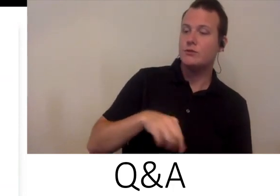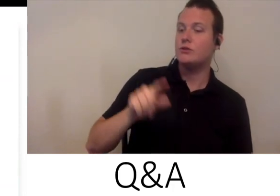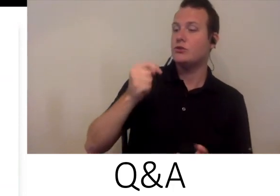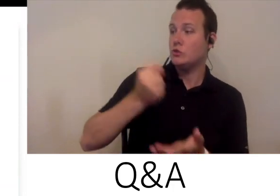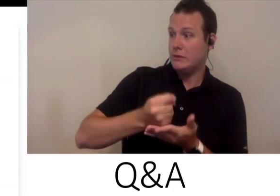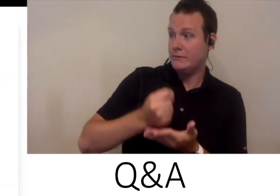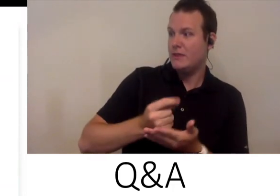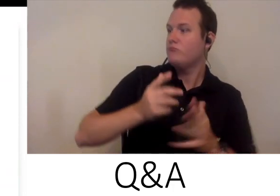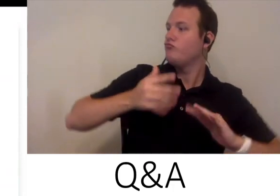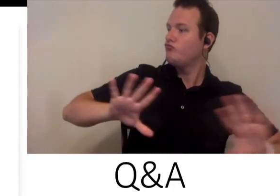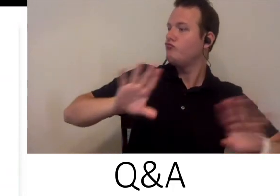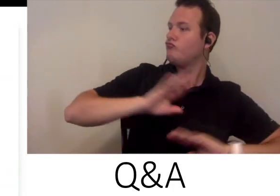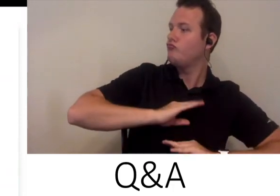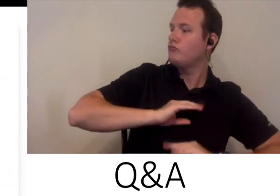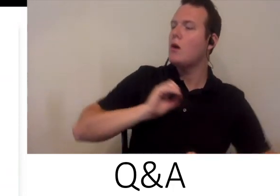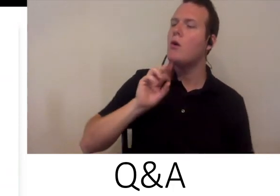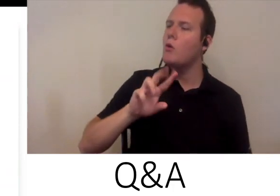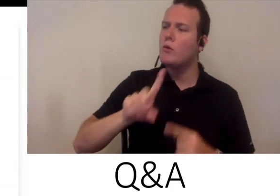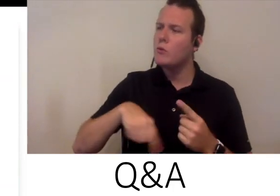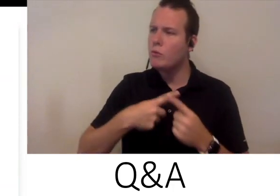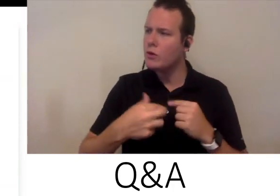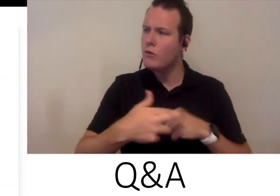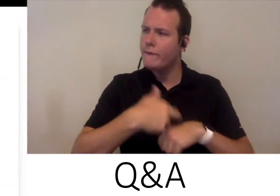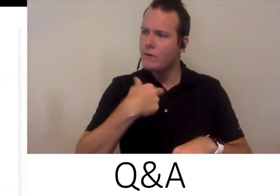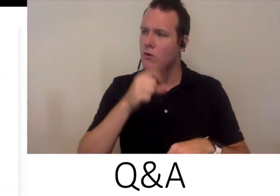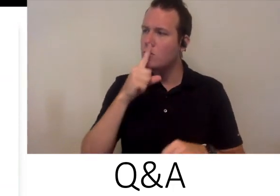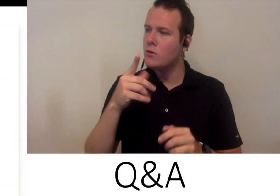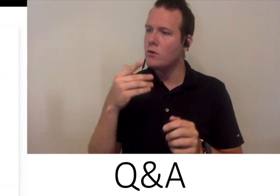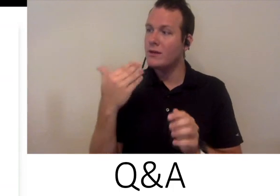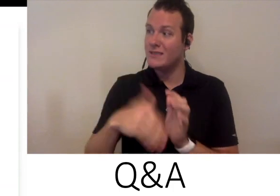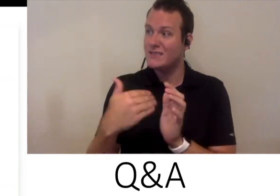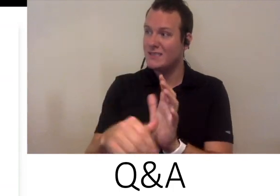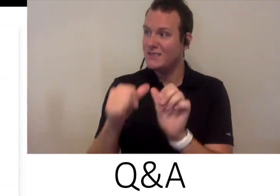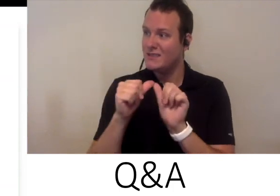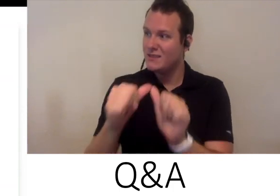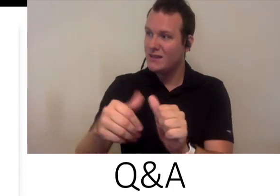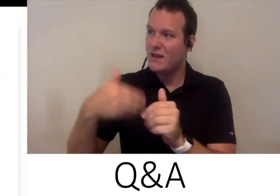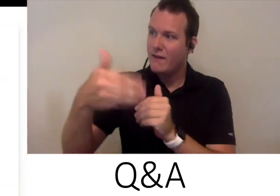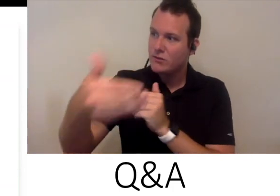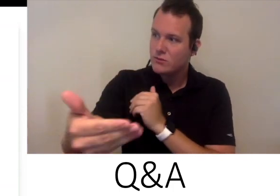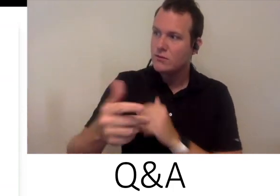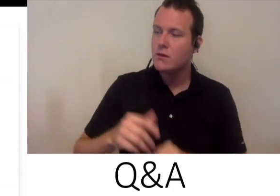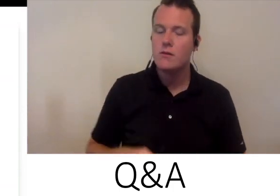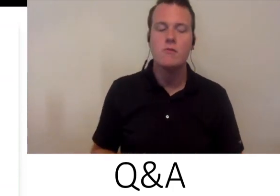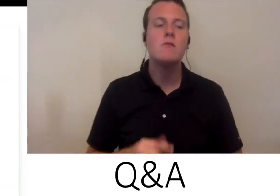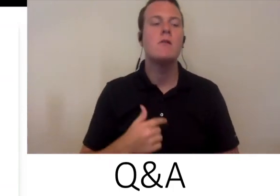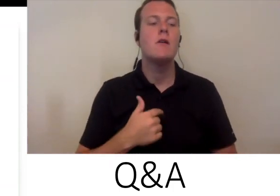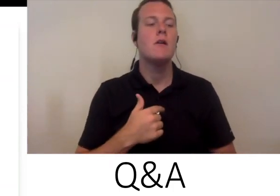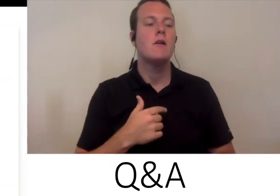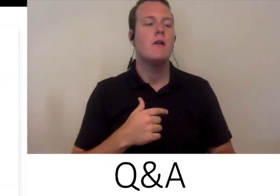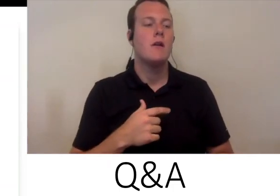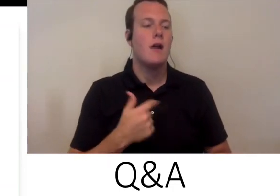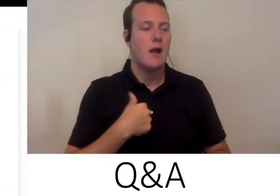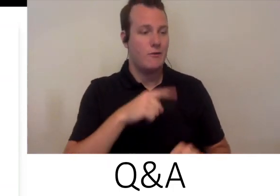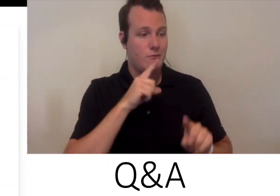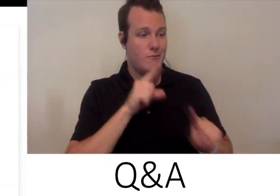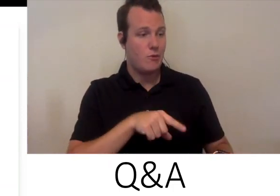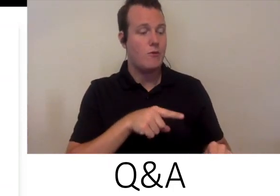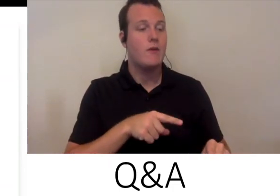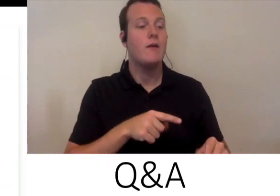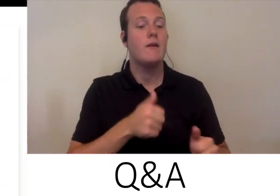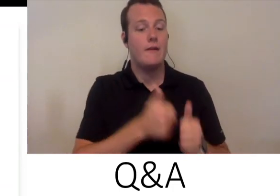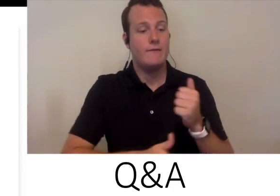just when a referral is brought, or consistently after that? I would send a report every time you see that